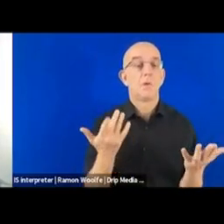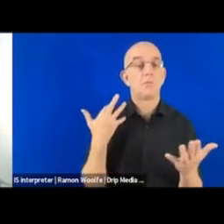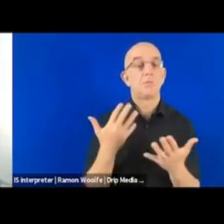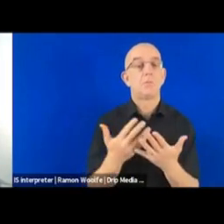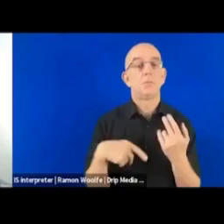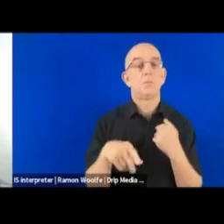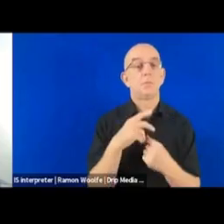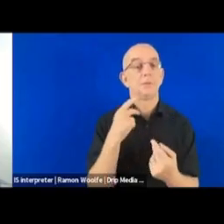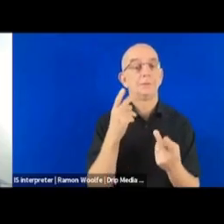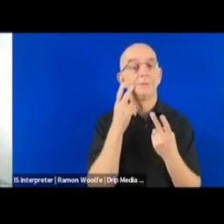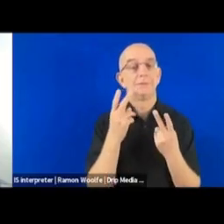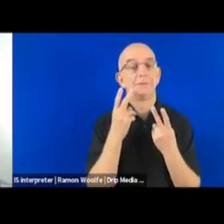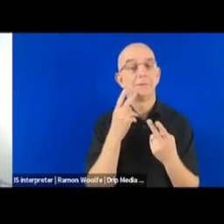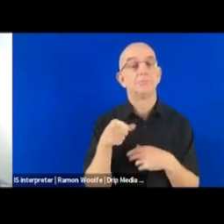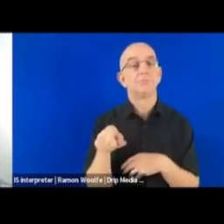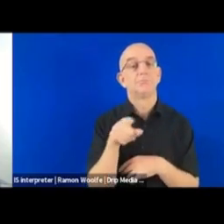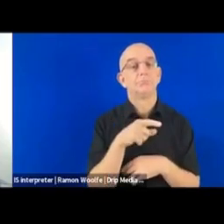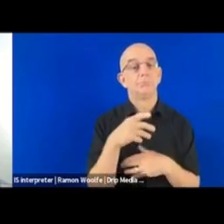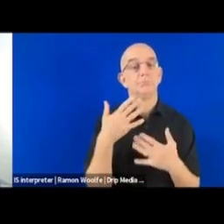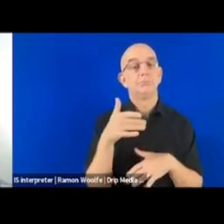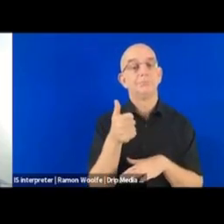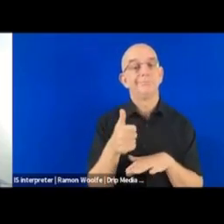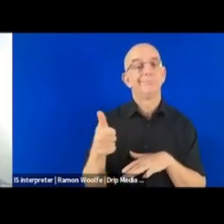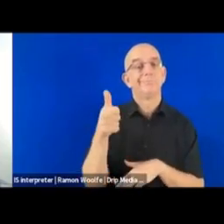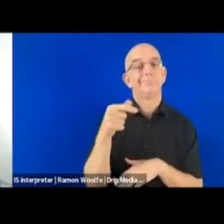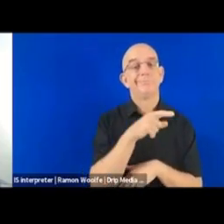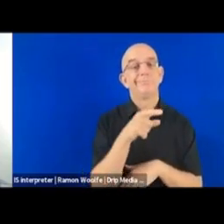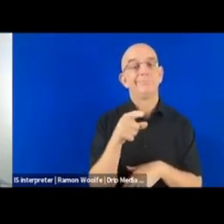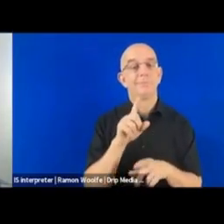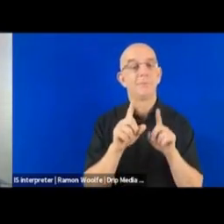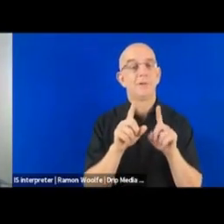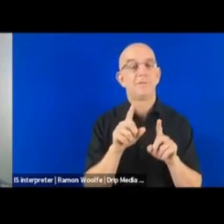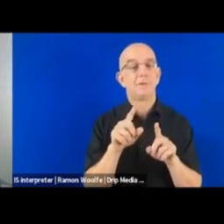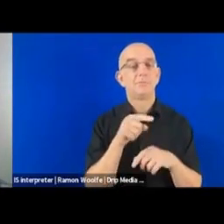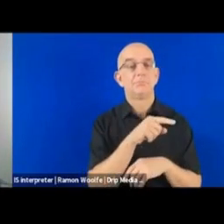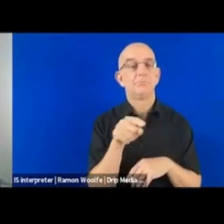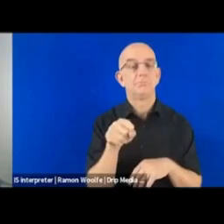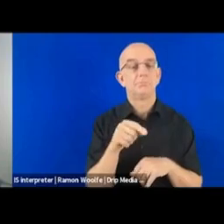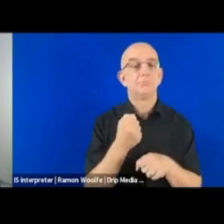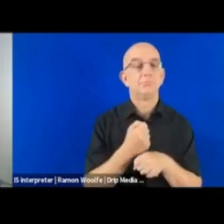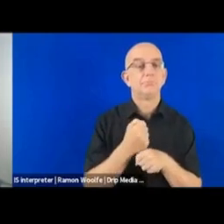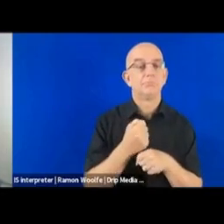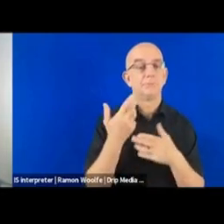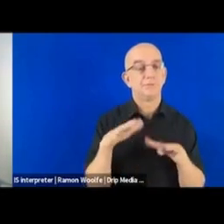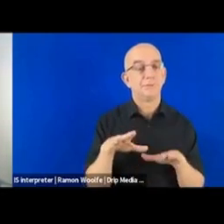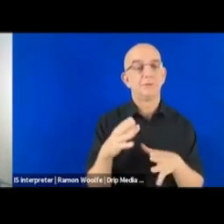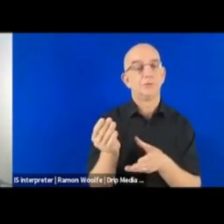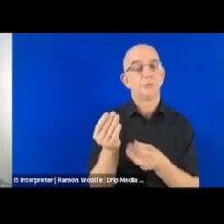training. So we did trainings in the southern region of Malawi, but also in the northern region of Malawi.